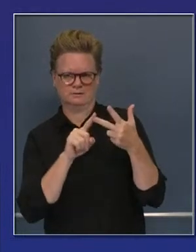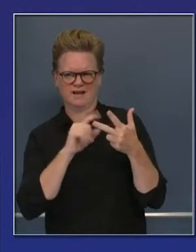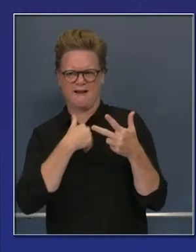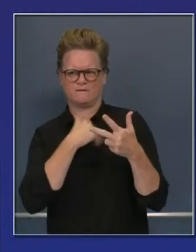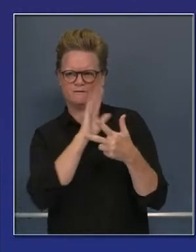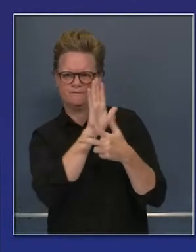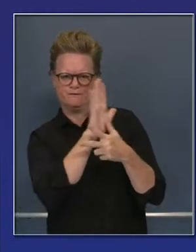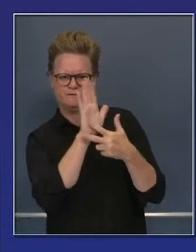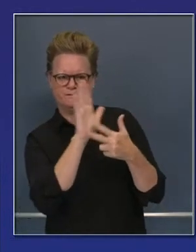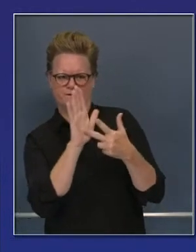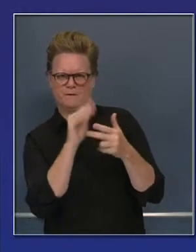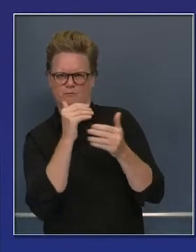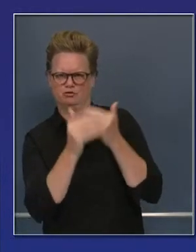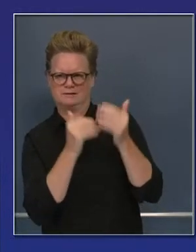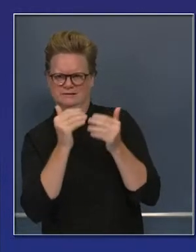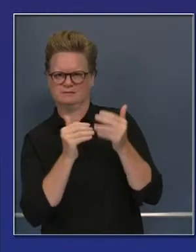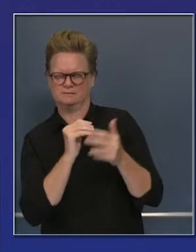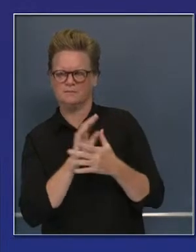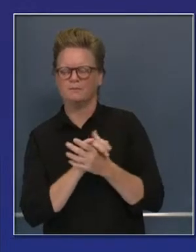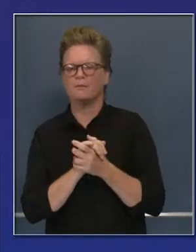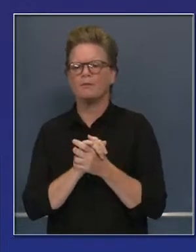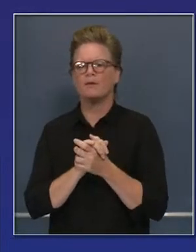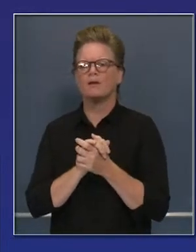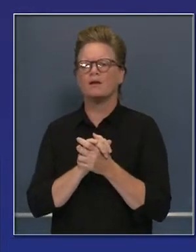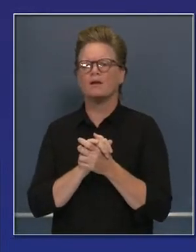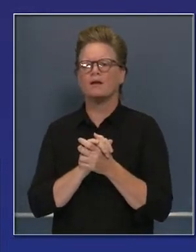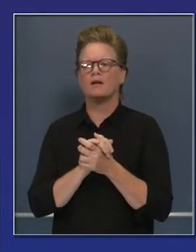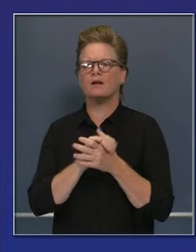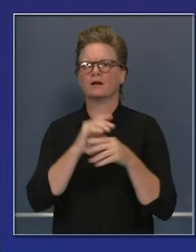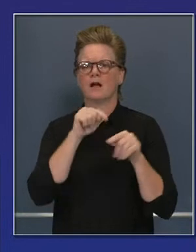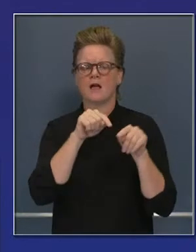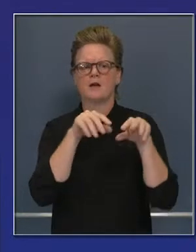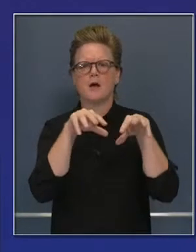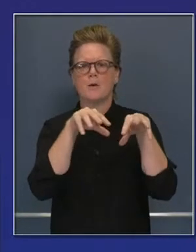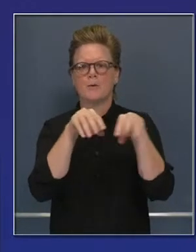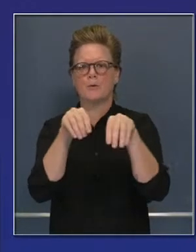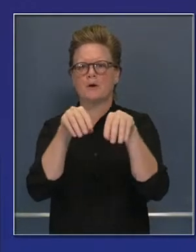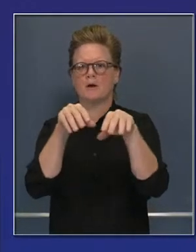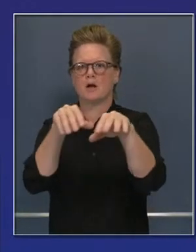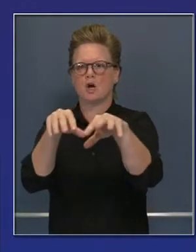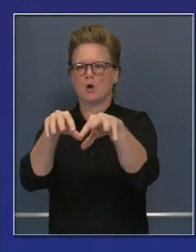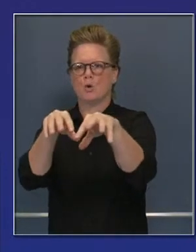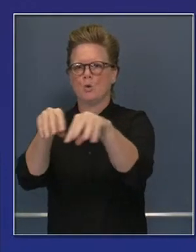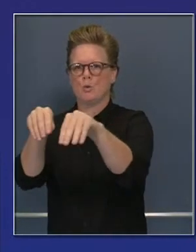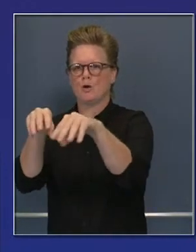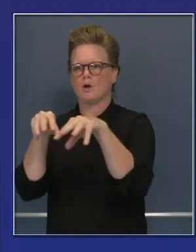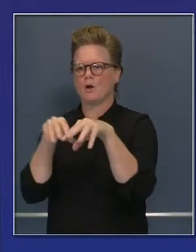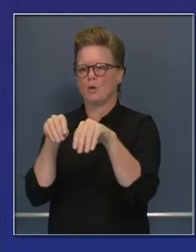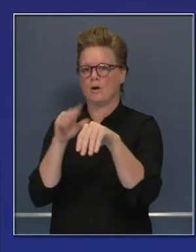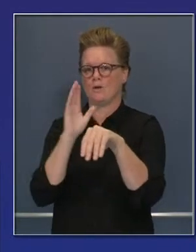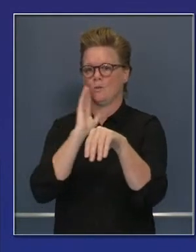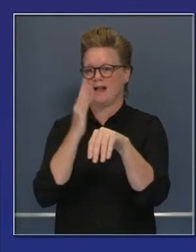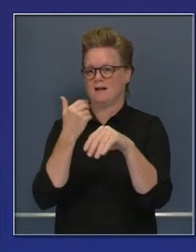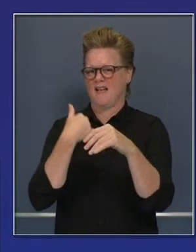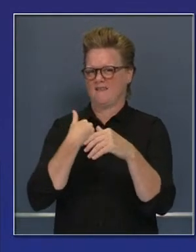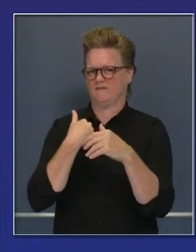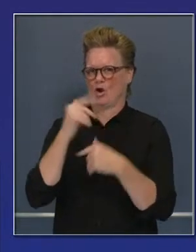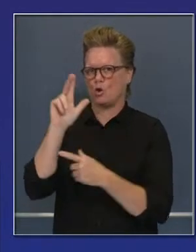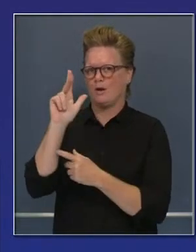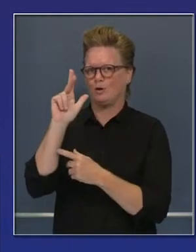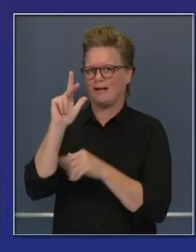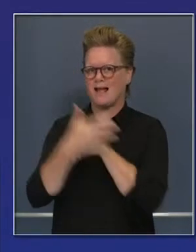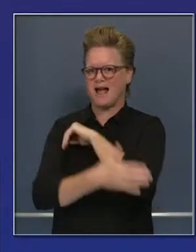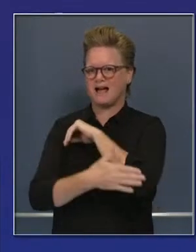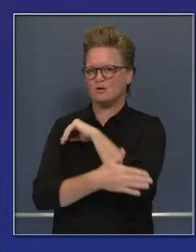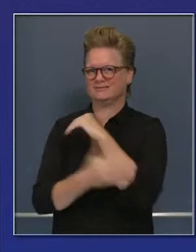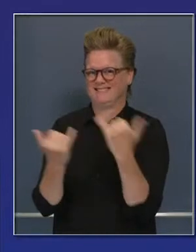new procedures, PSPS, that now is impacted 23 counties in the state of California. You